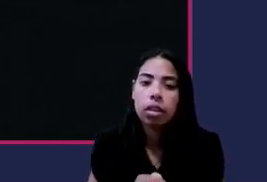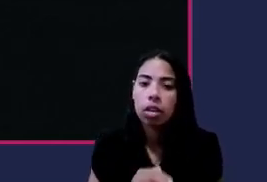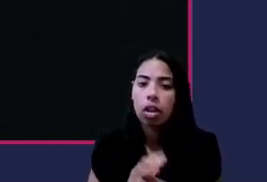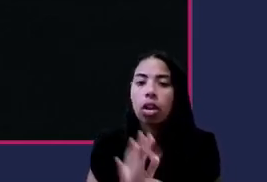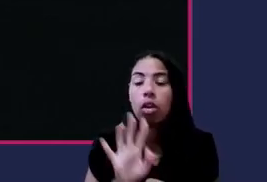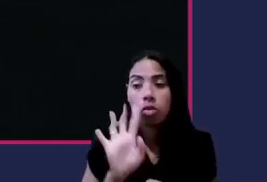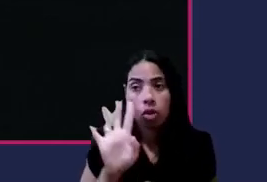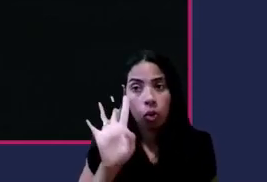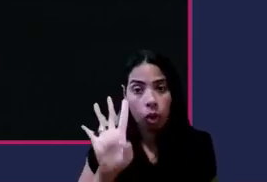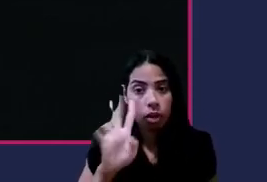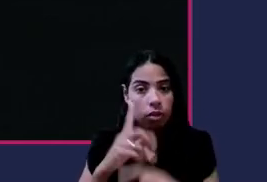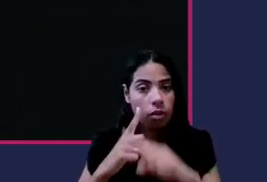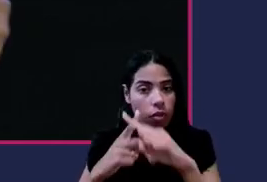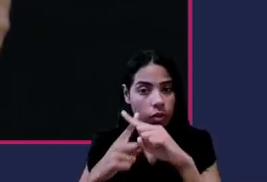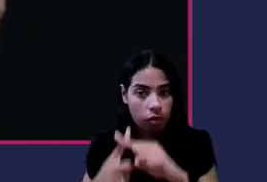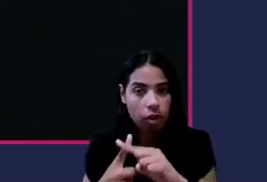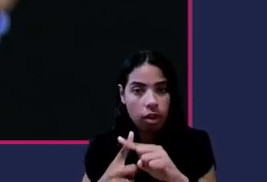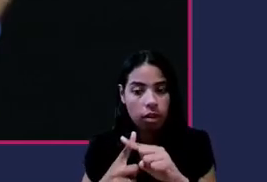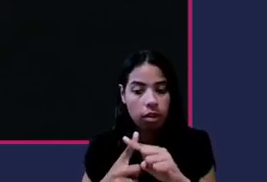on my sixth mandate,